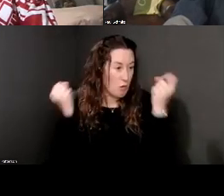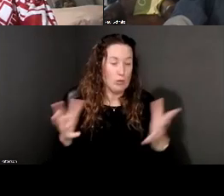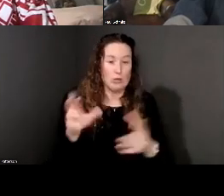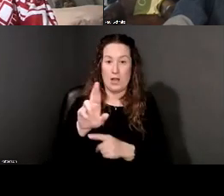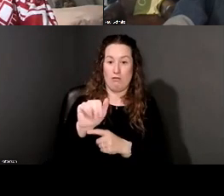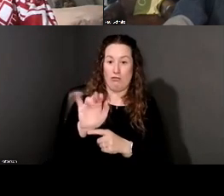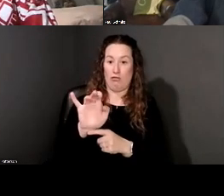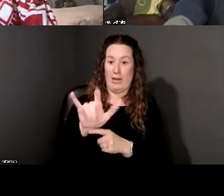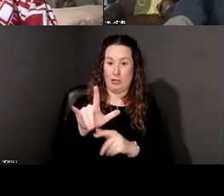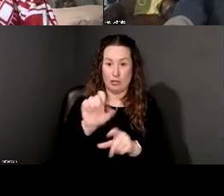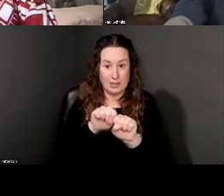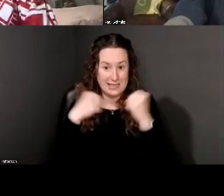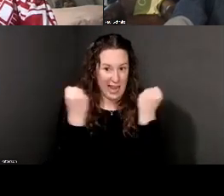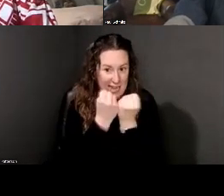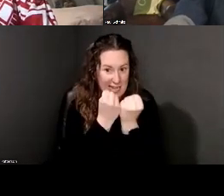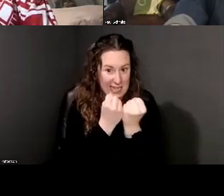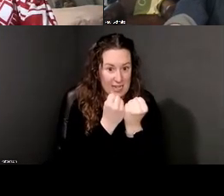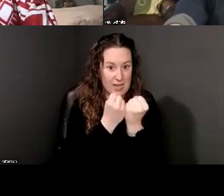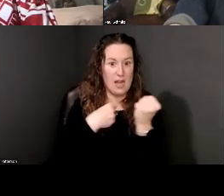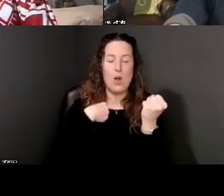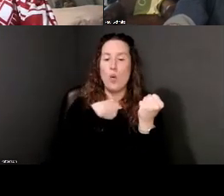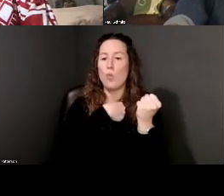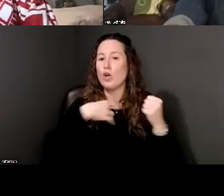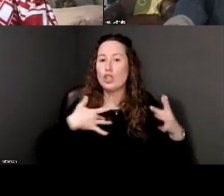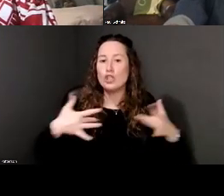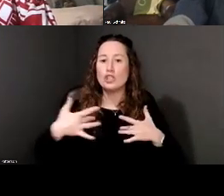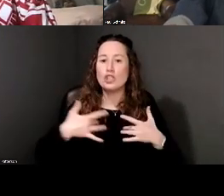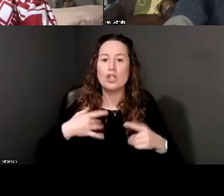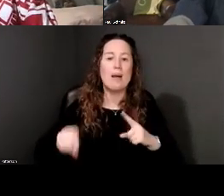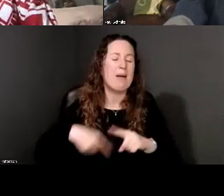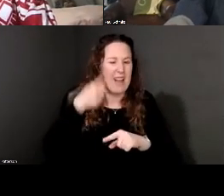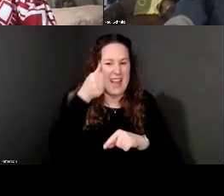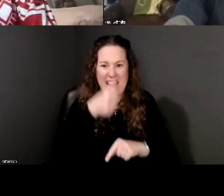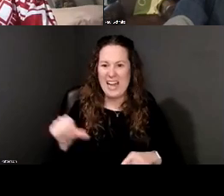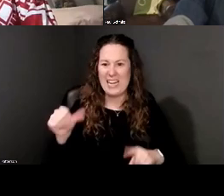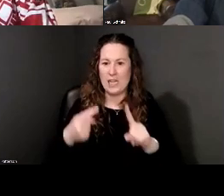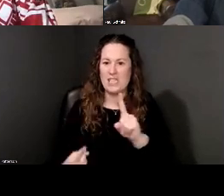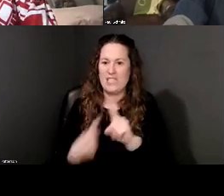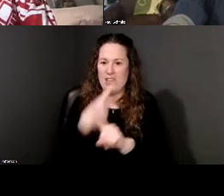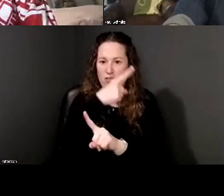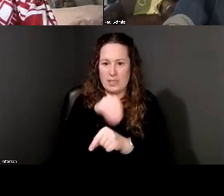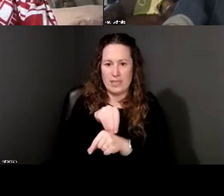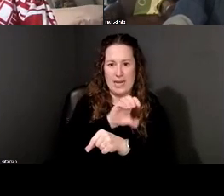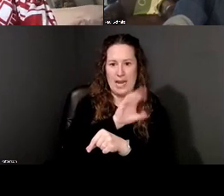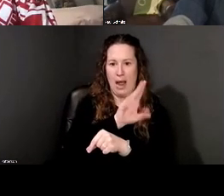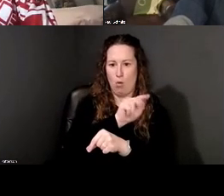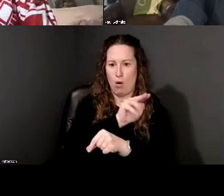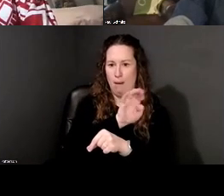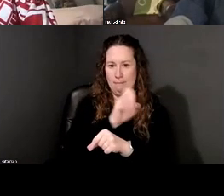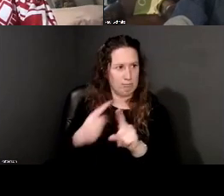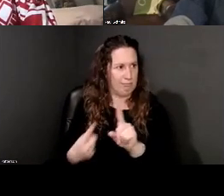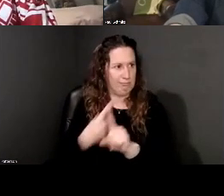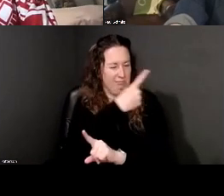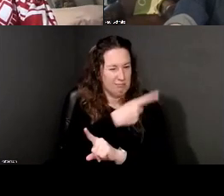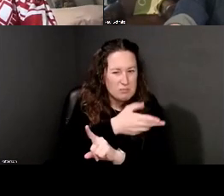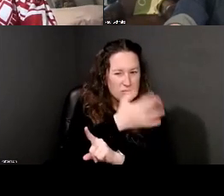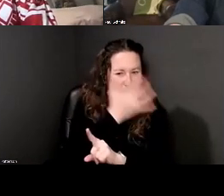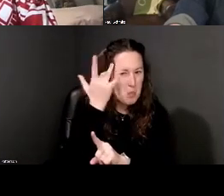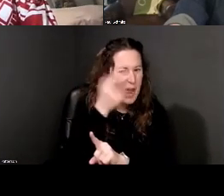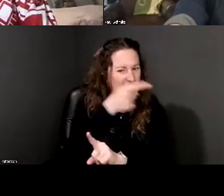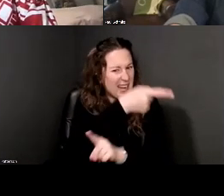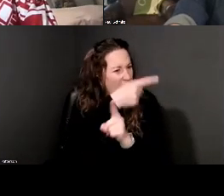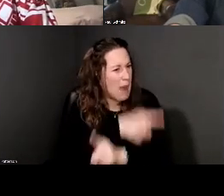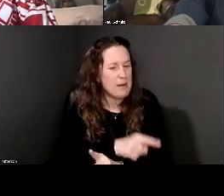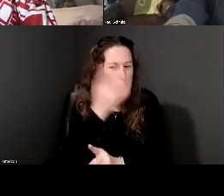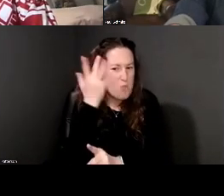society, and we're concerned about any difference in outcome, and we're going to pursue it to understand why it exists and